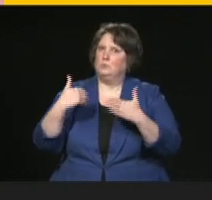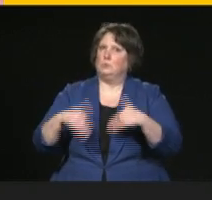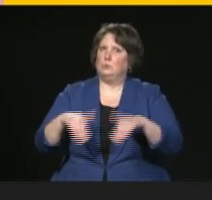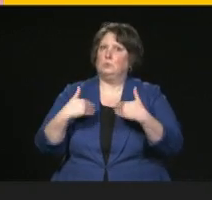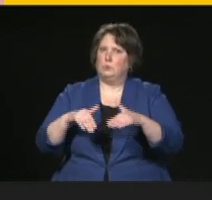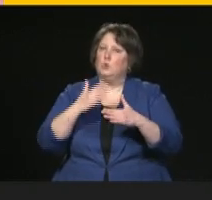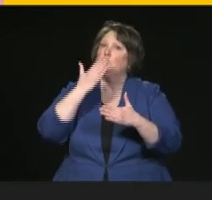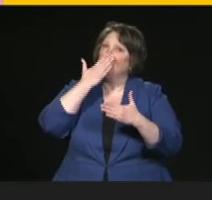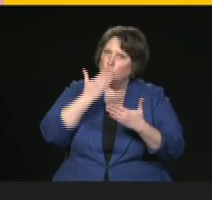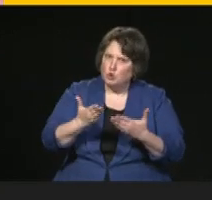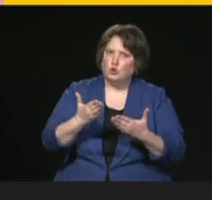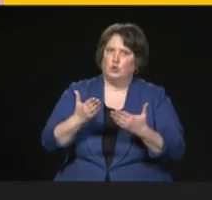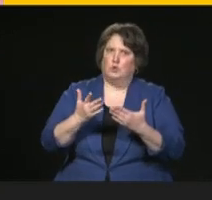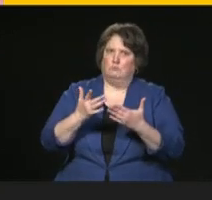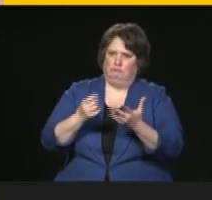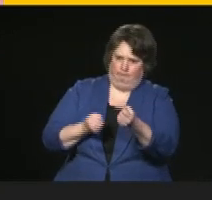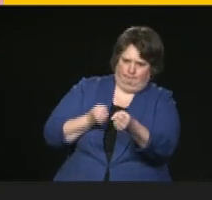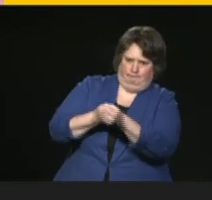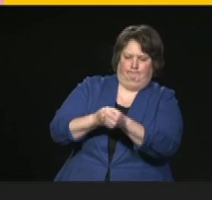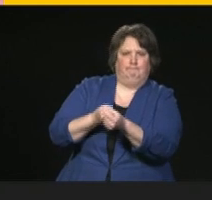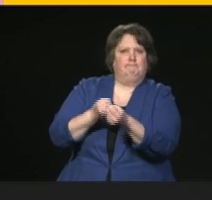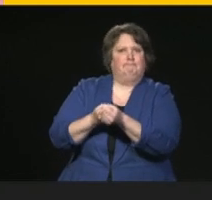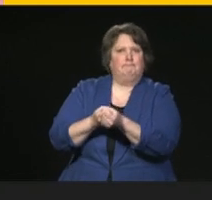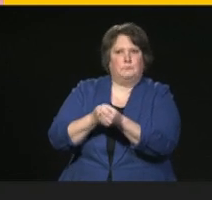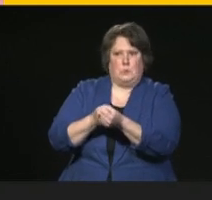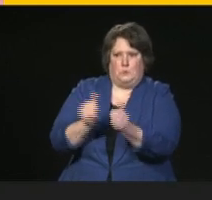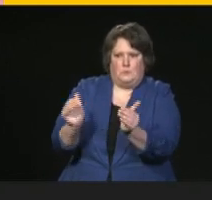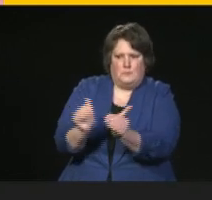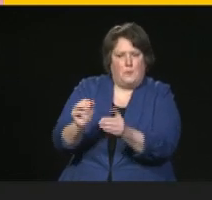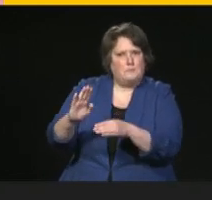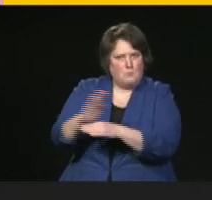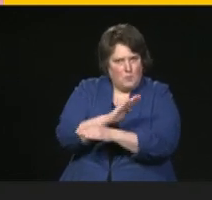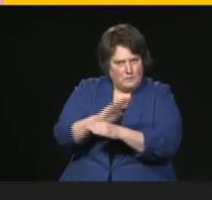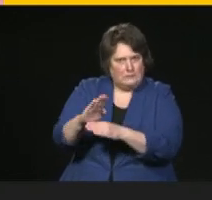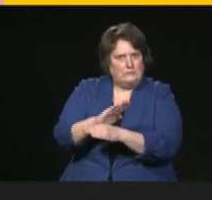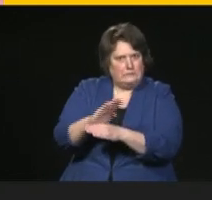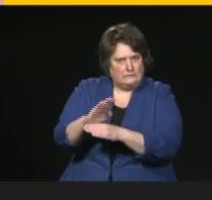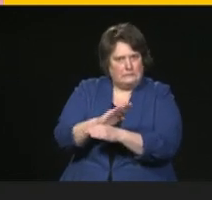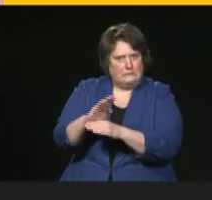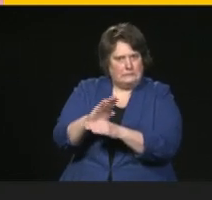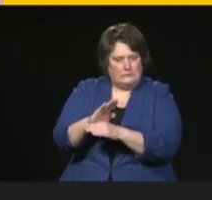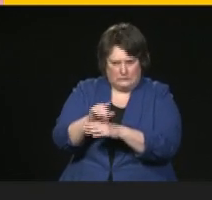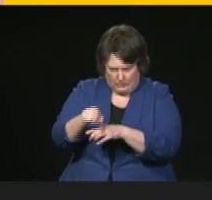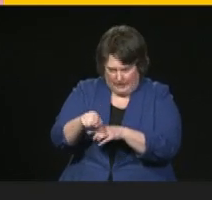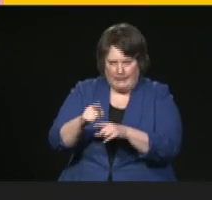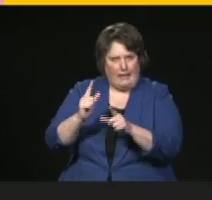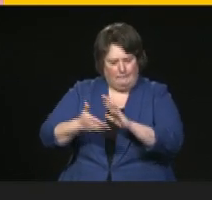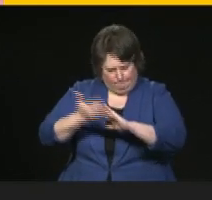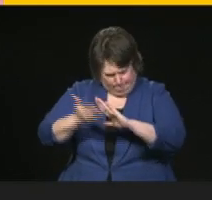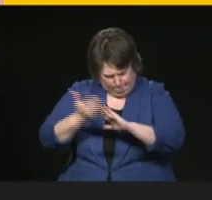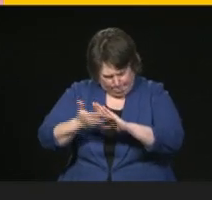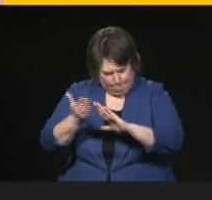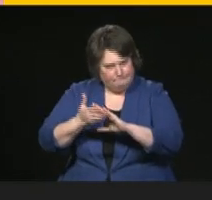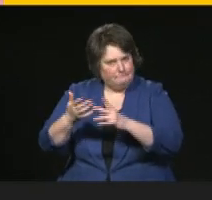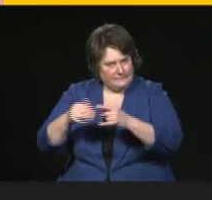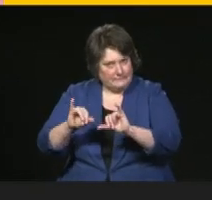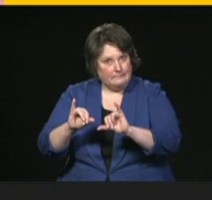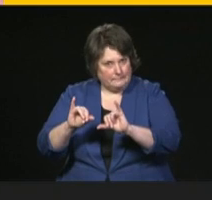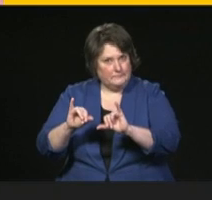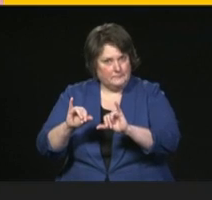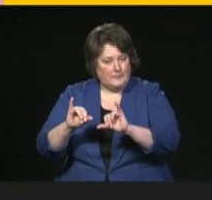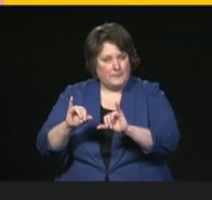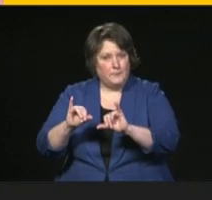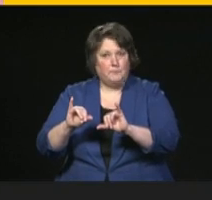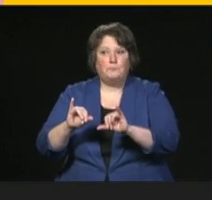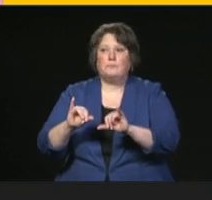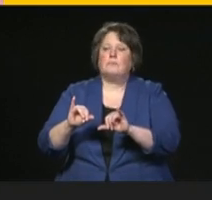businesses get through this intact. And it is taking a major step to do something which is so